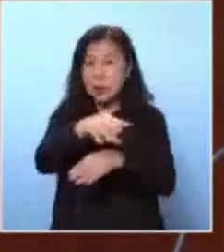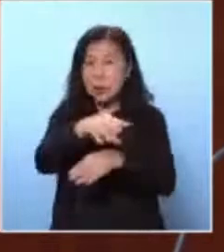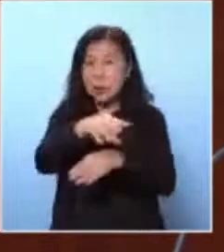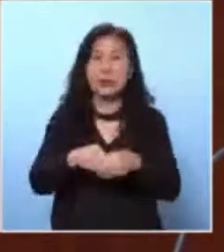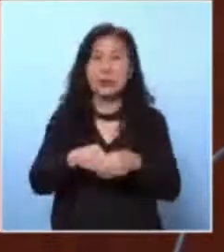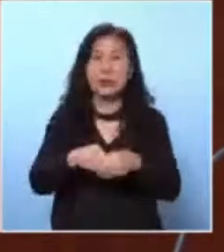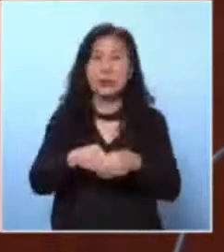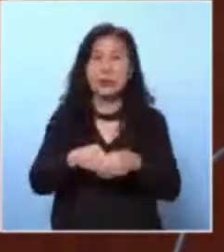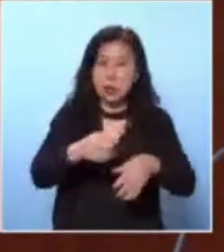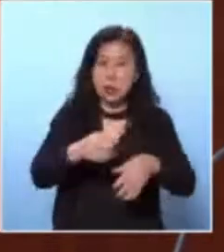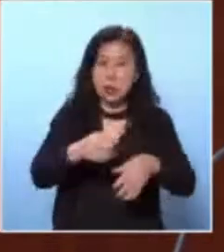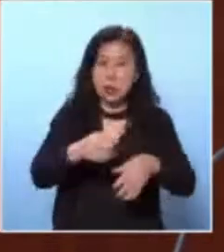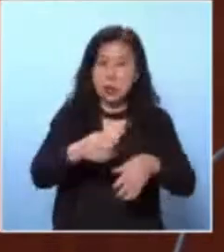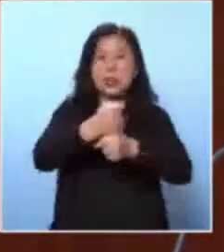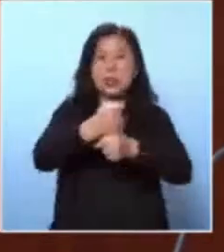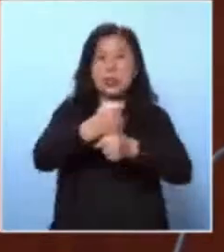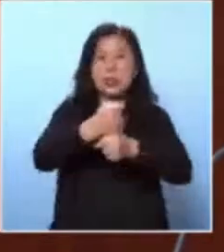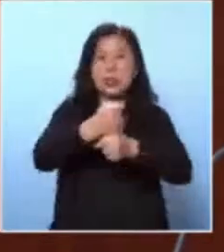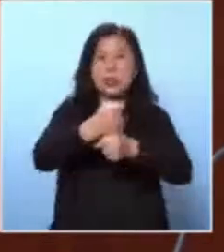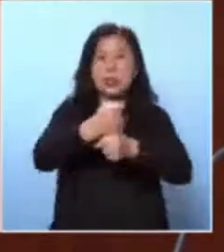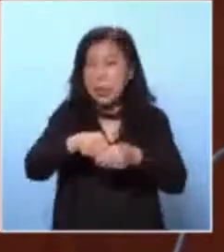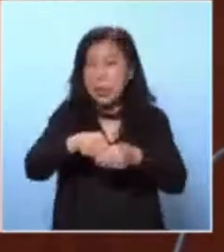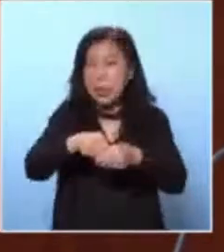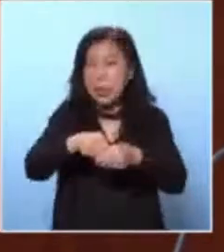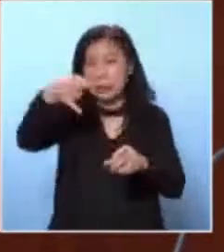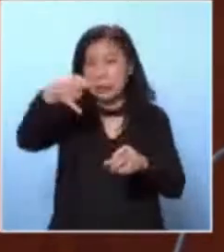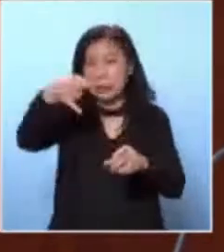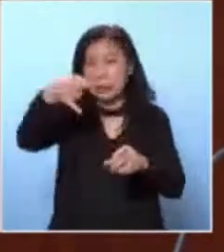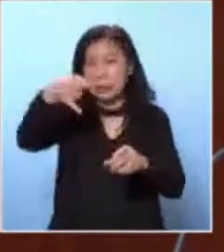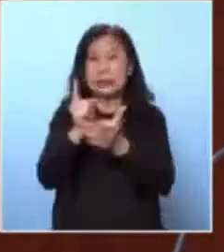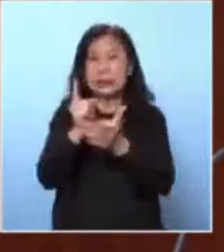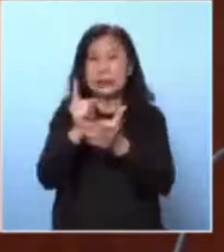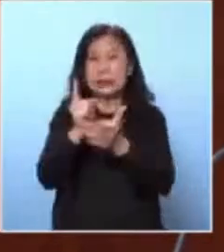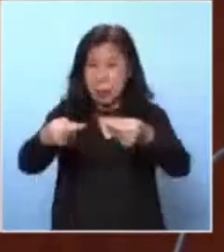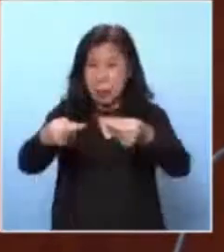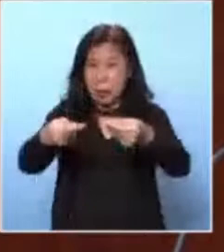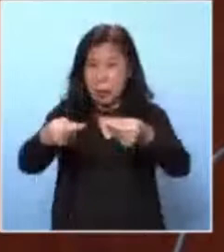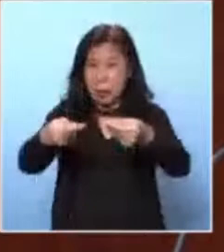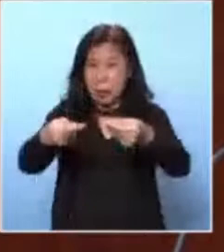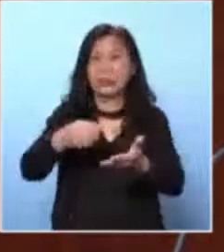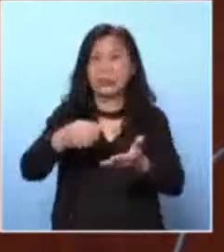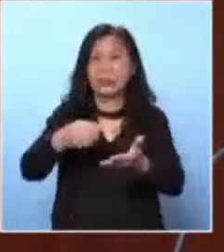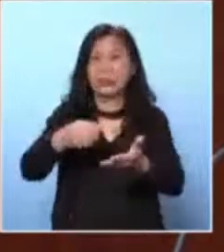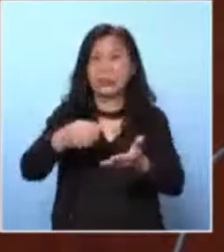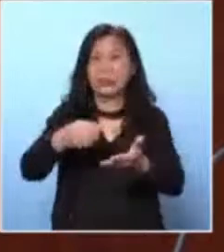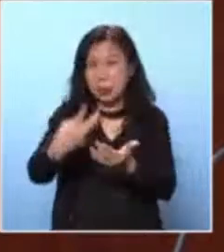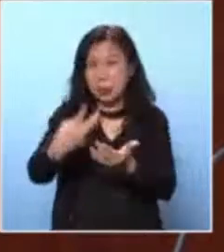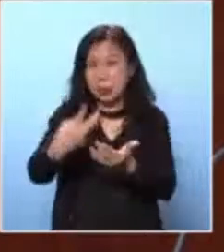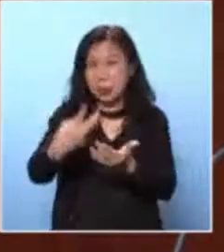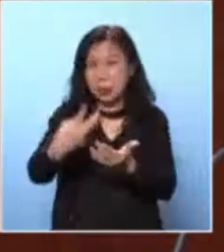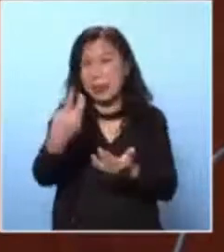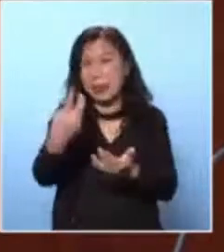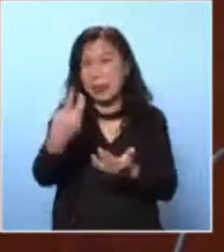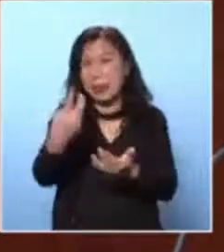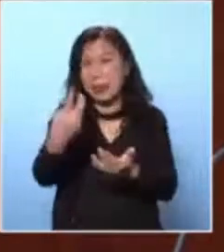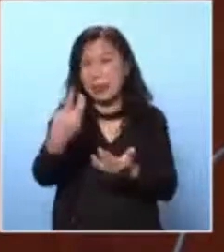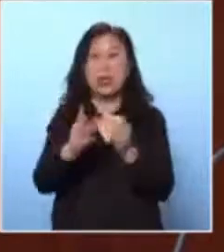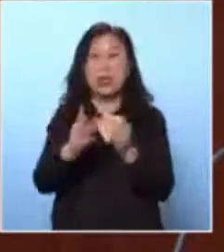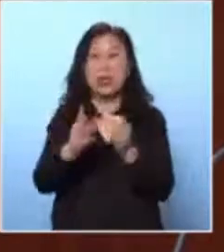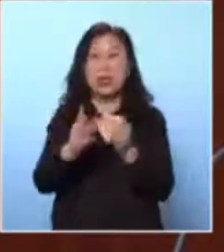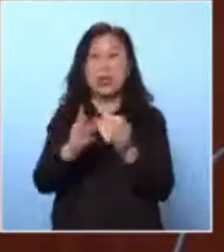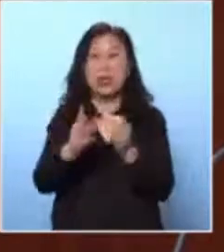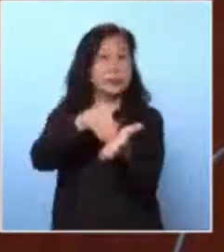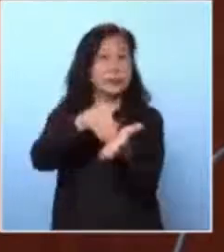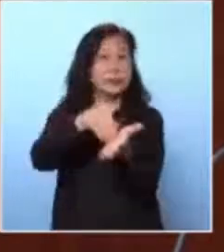types of buildings, mandating the disclosure of information in energy audit reports, and shortening the interval of energy